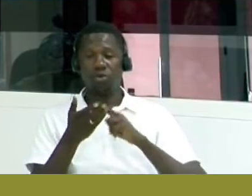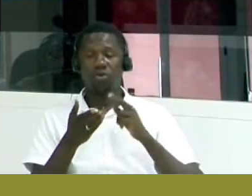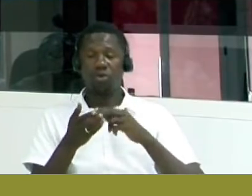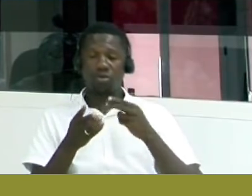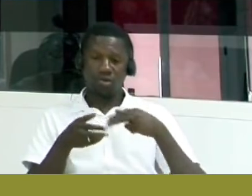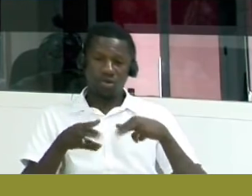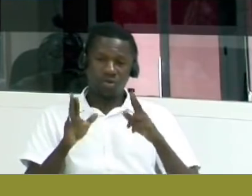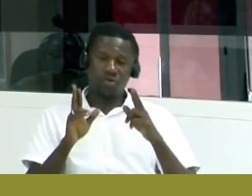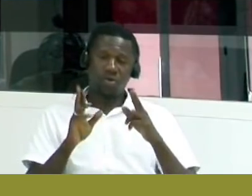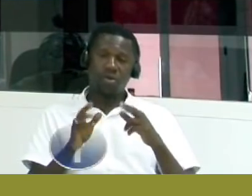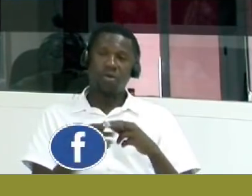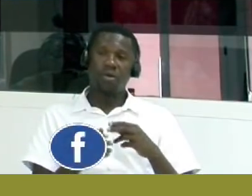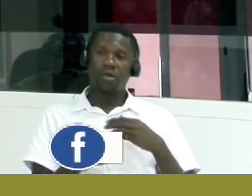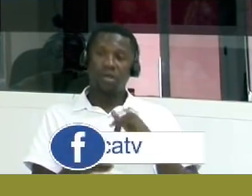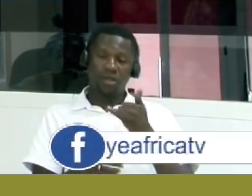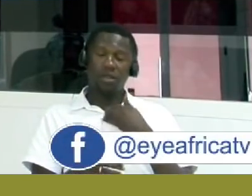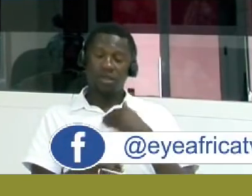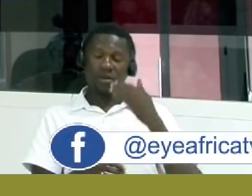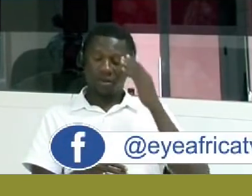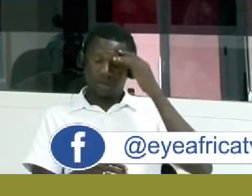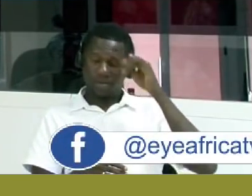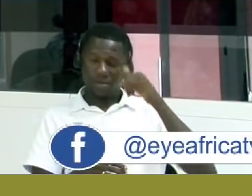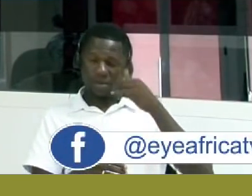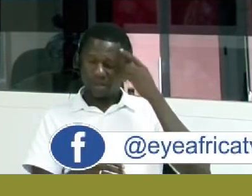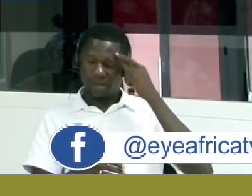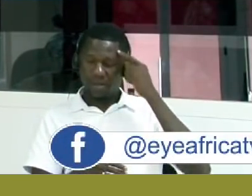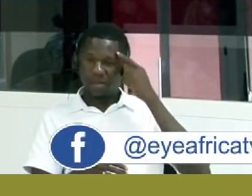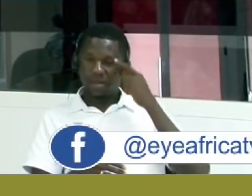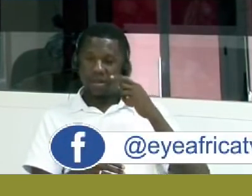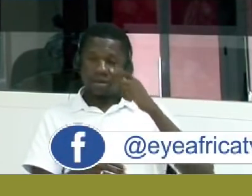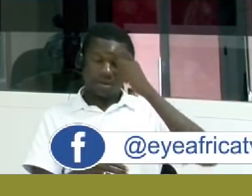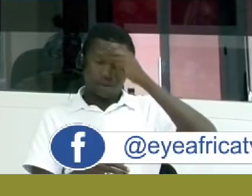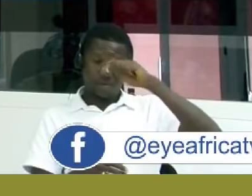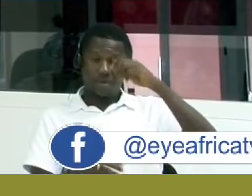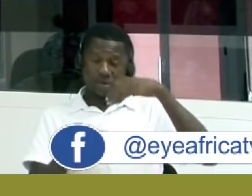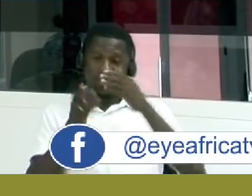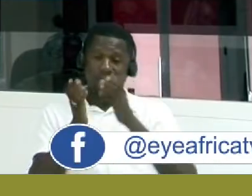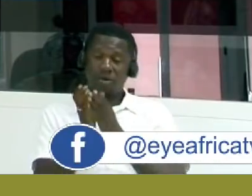that the police force was a normal force operating under normal